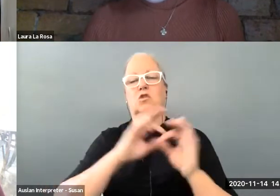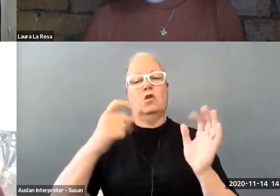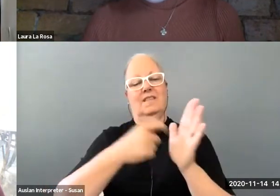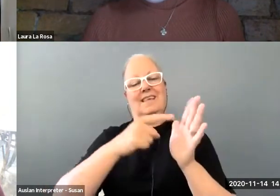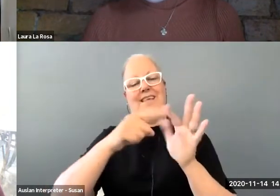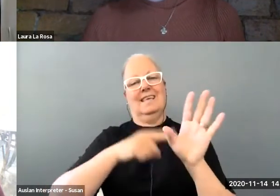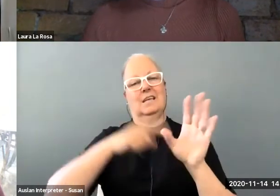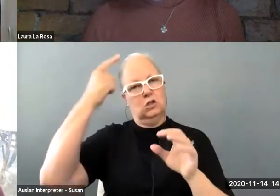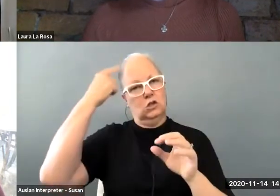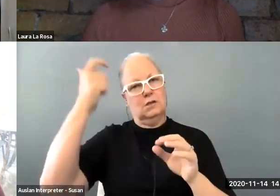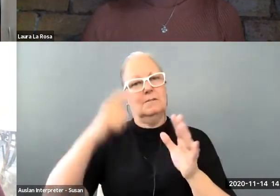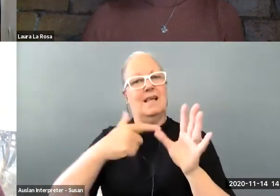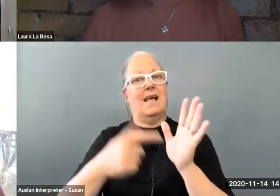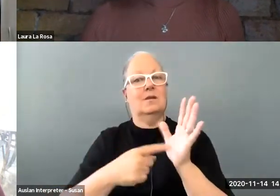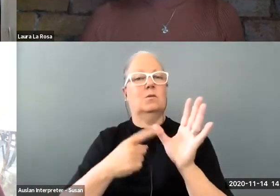all.